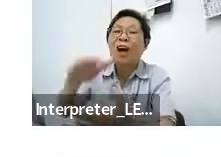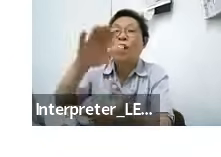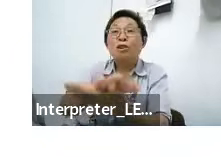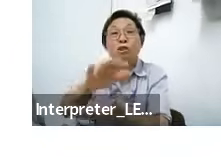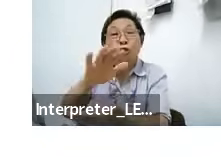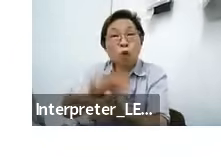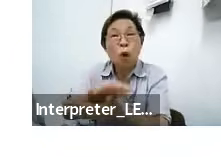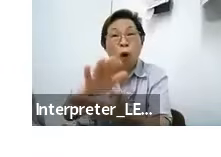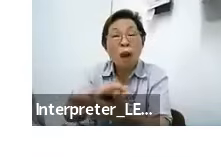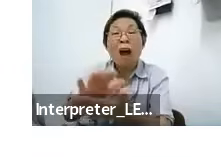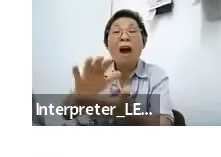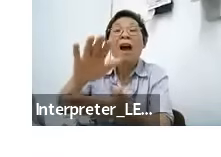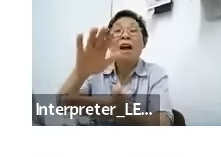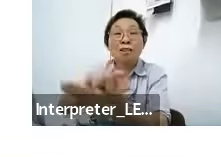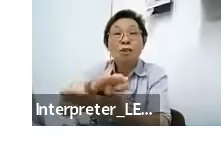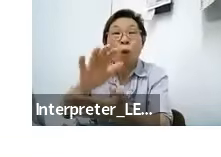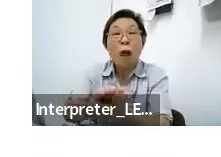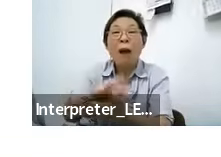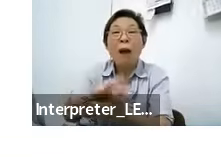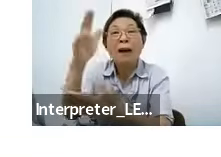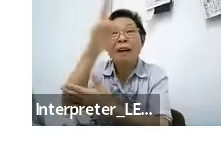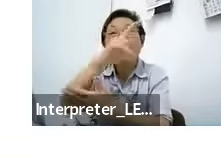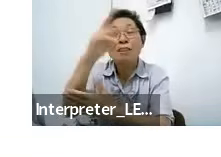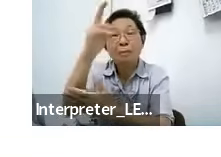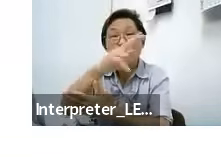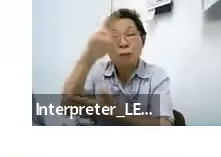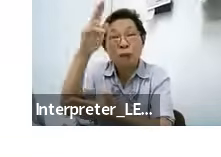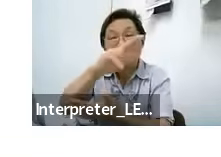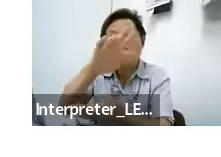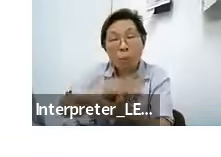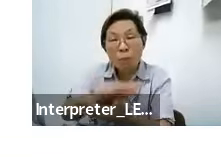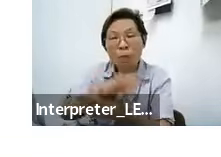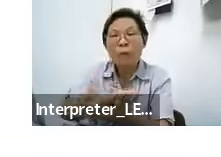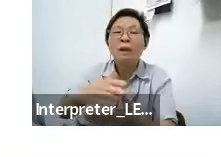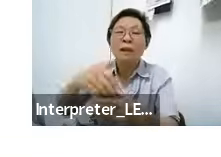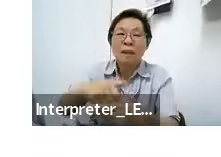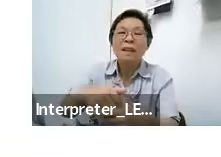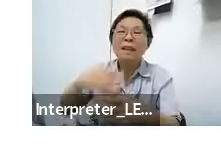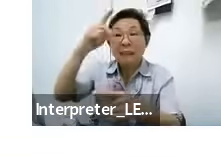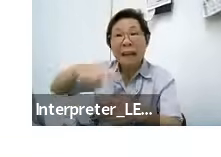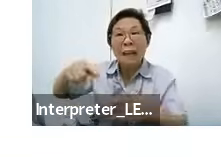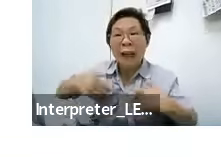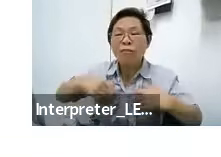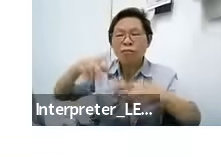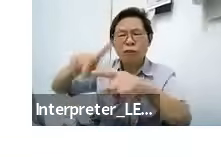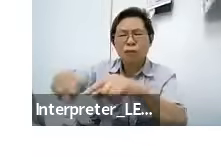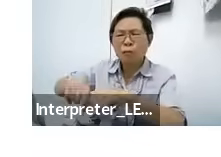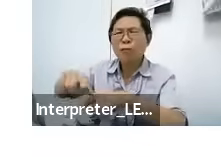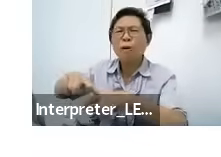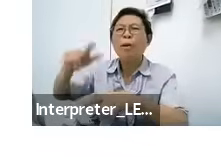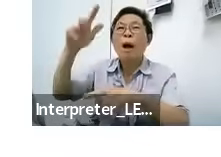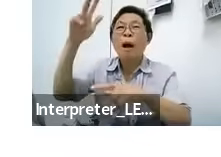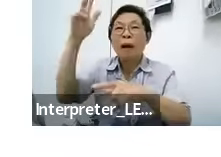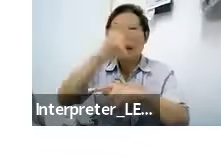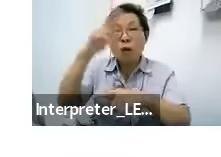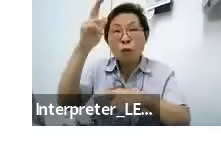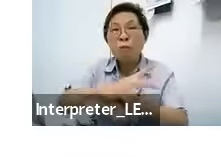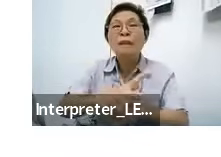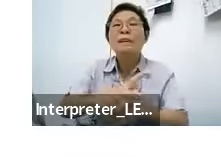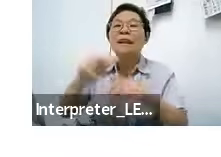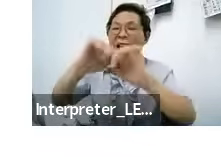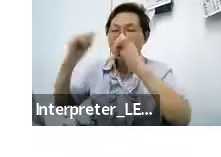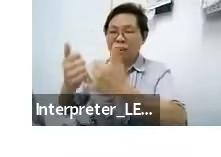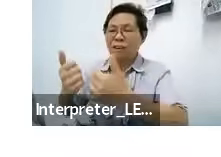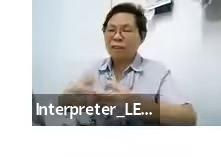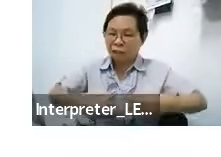in Thailand, we have multiple public agencies providing education